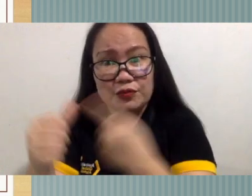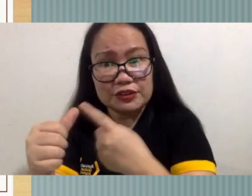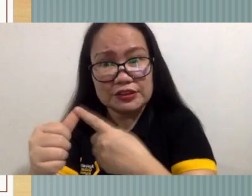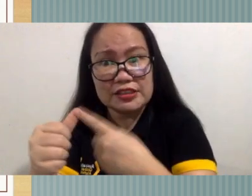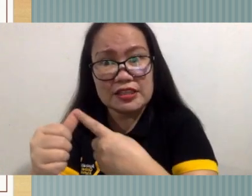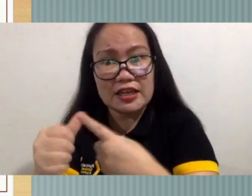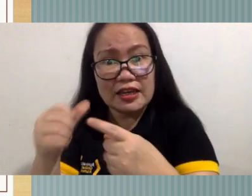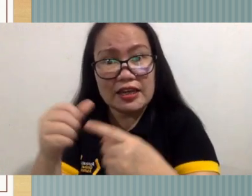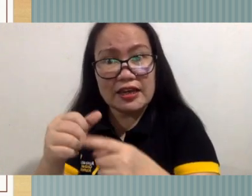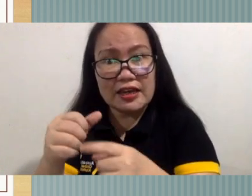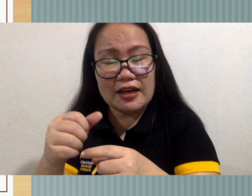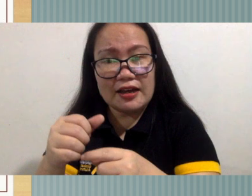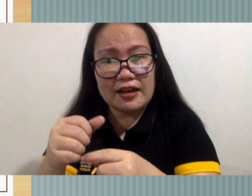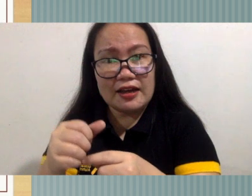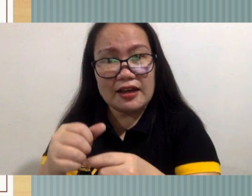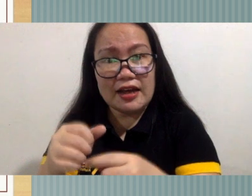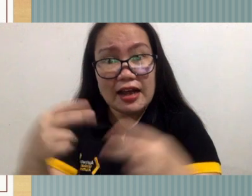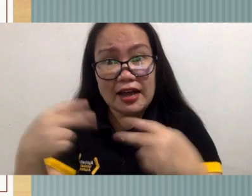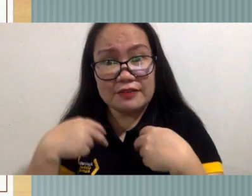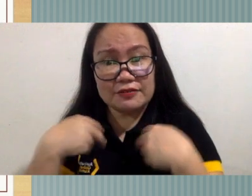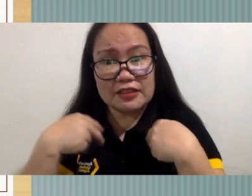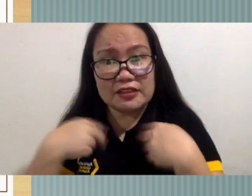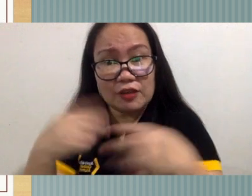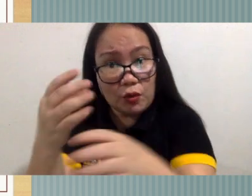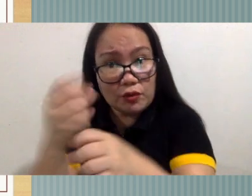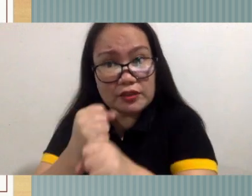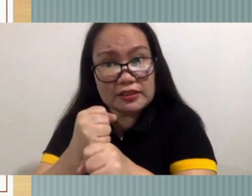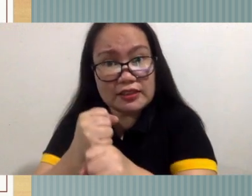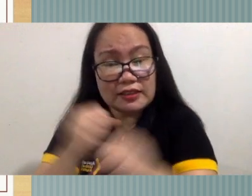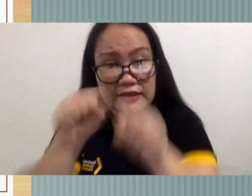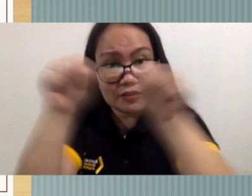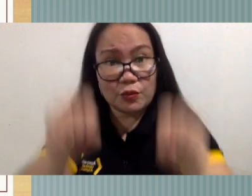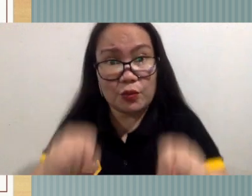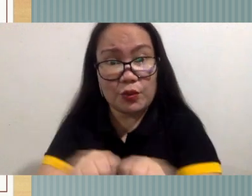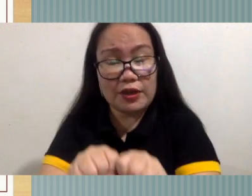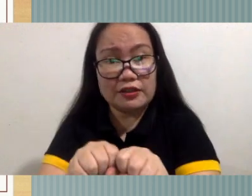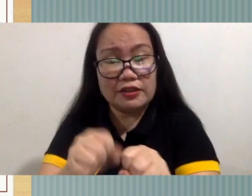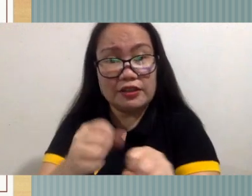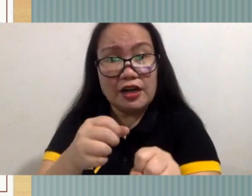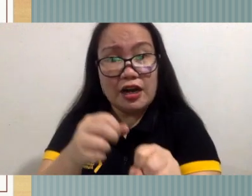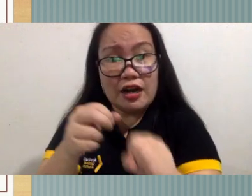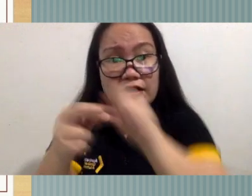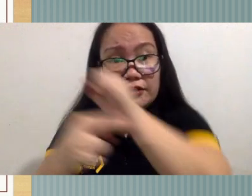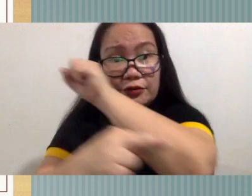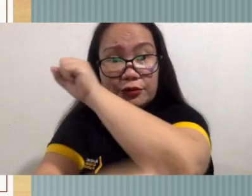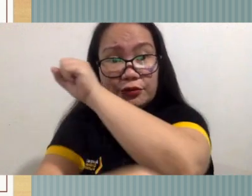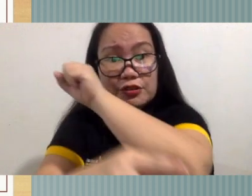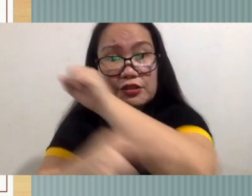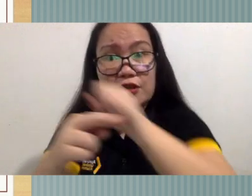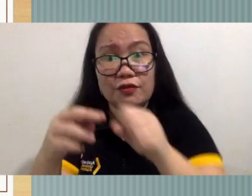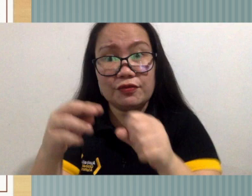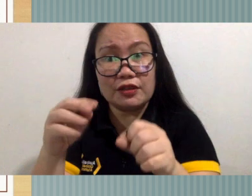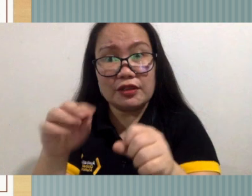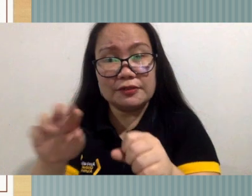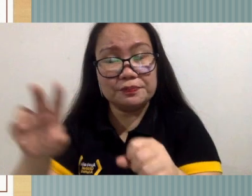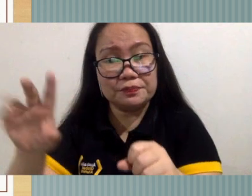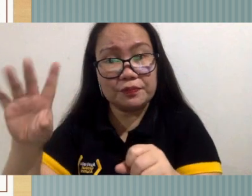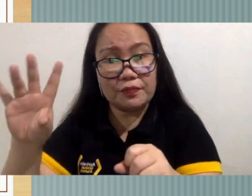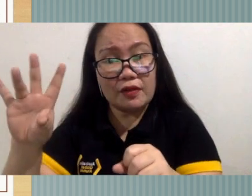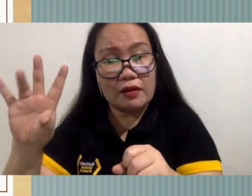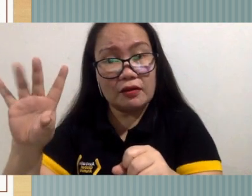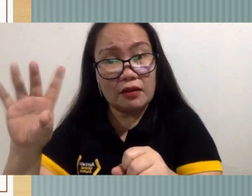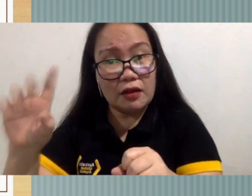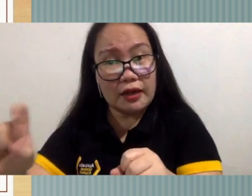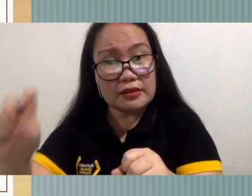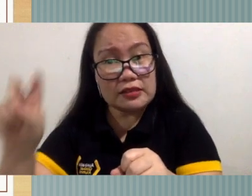is not a perfect square. Okay? So, first, get the square root of both sides. Kunin natin yung square root ng both